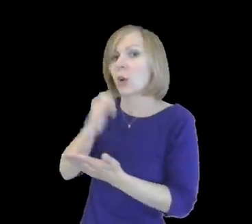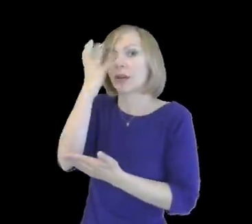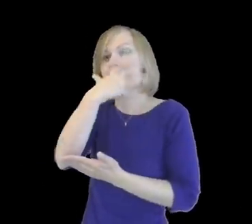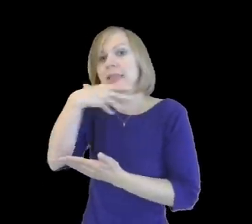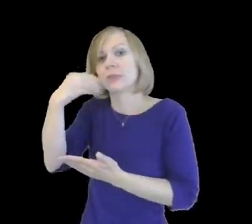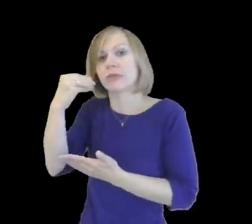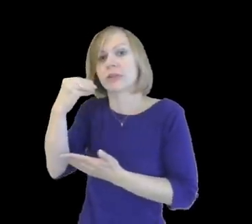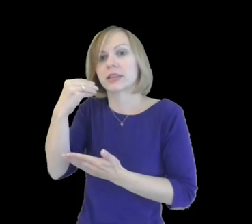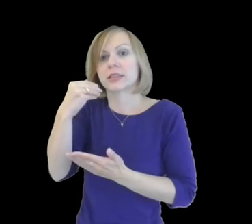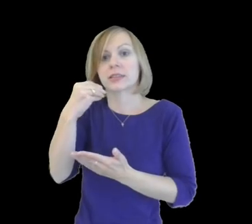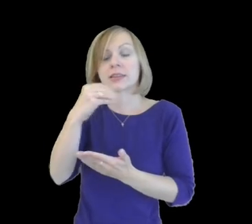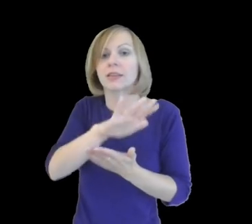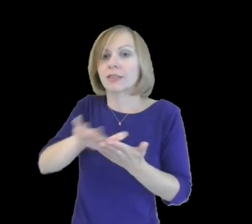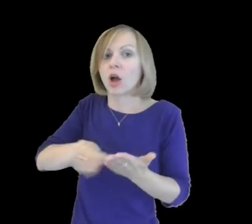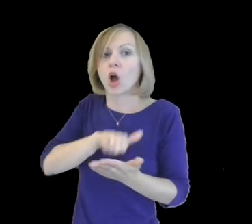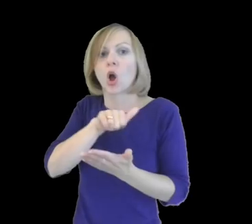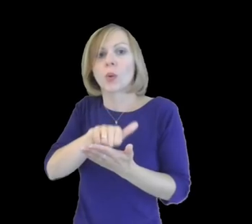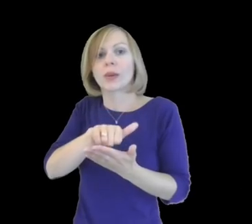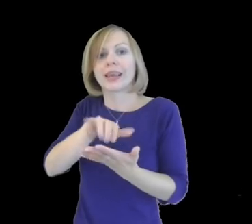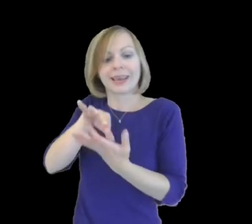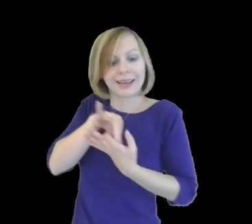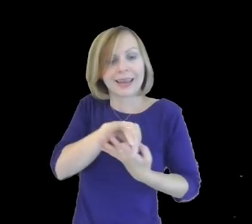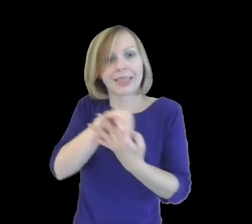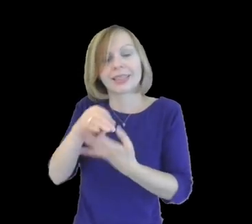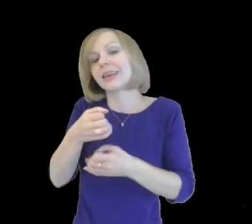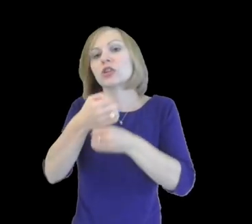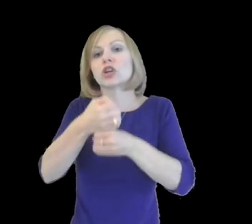the Holy Catholic Church.